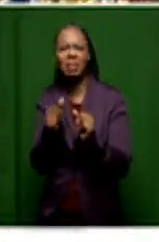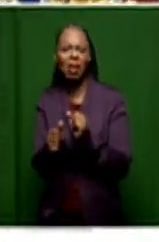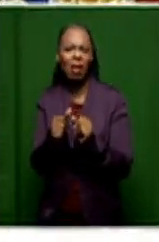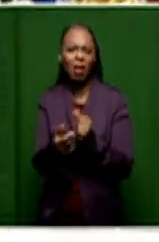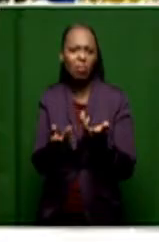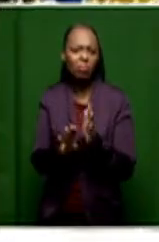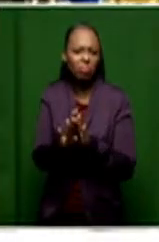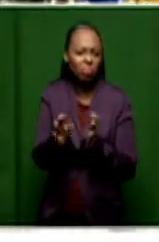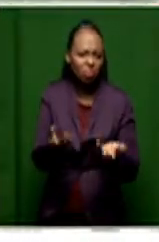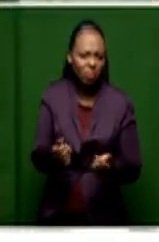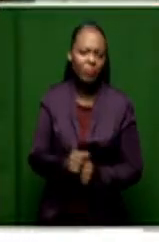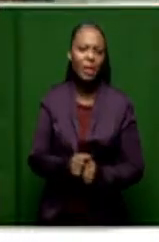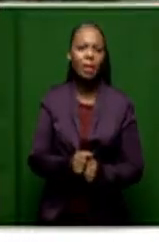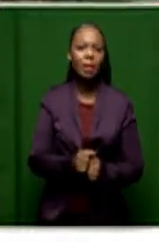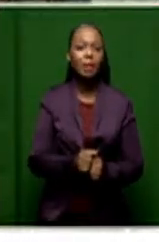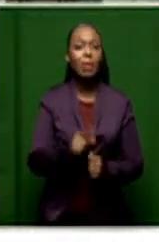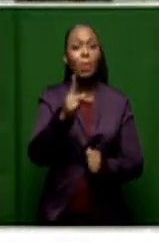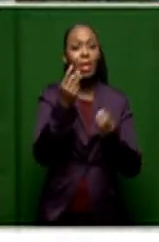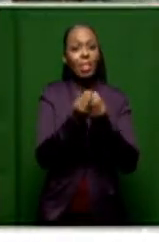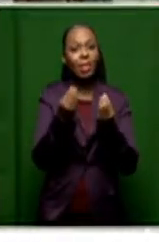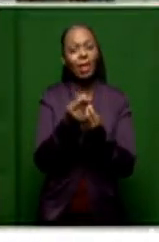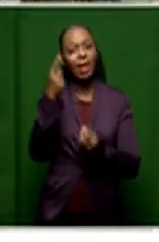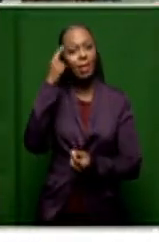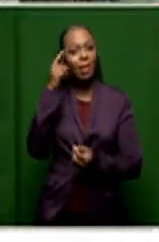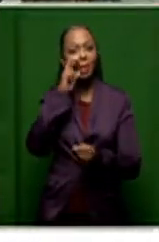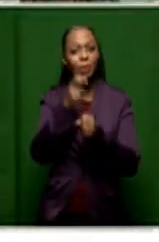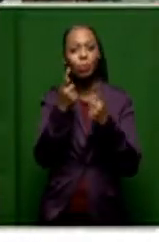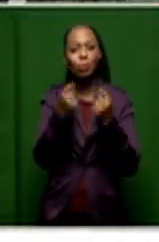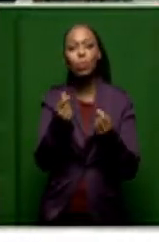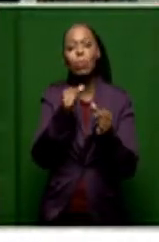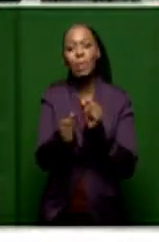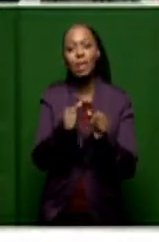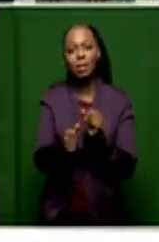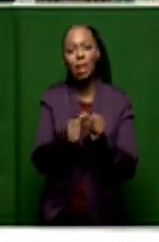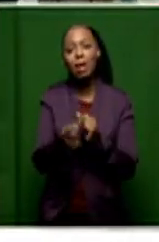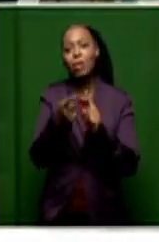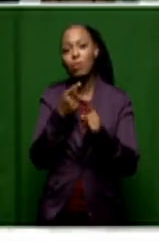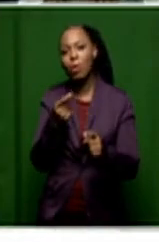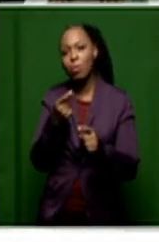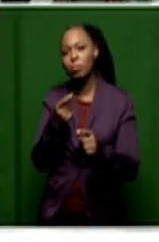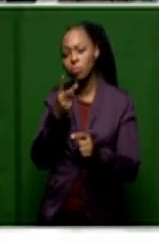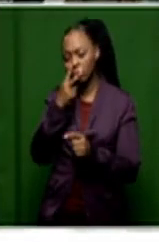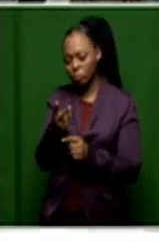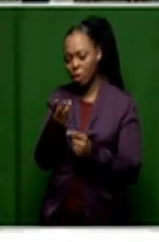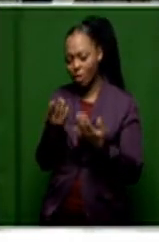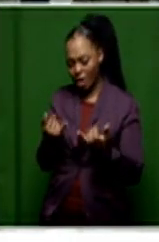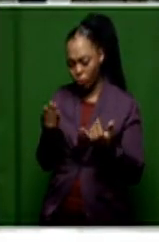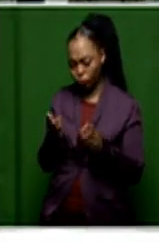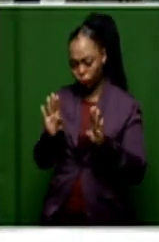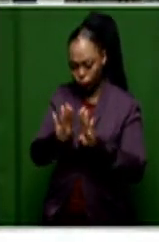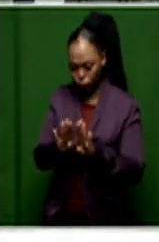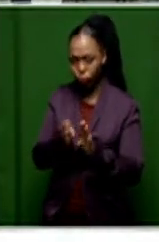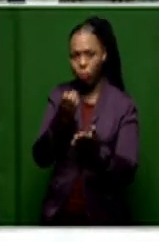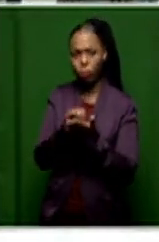The one thing that in retrospect I think we could have done better is refrained from locking the economy down quite as severely as we